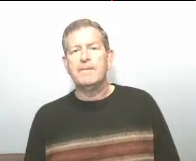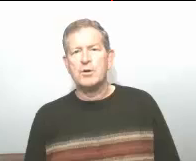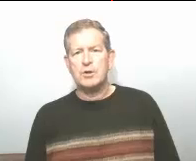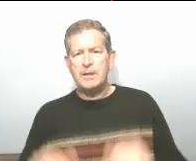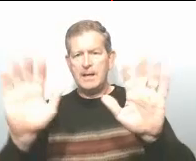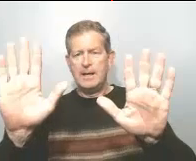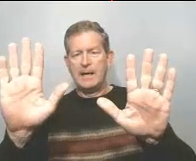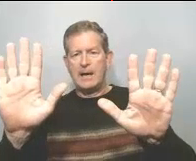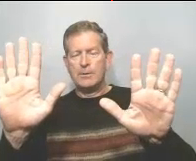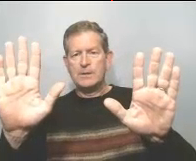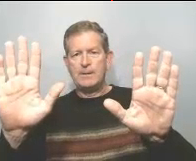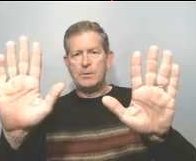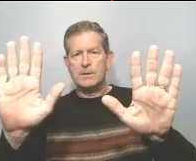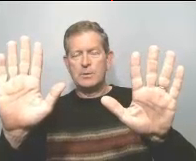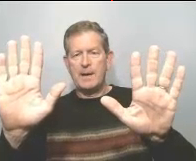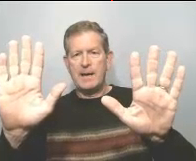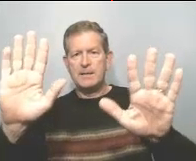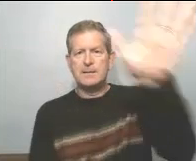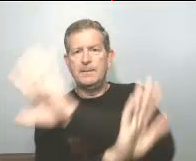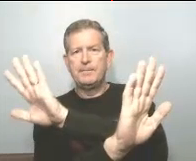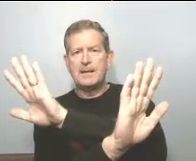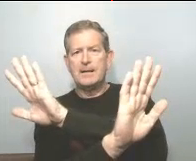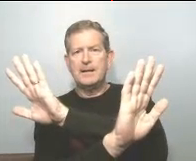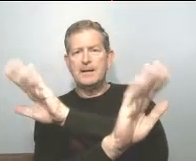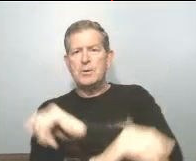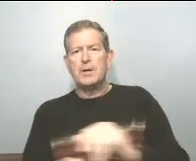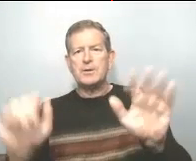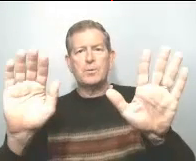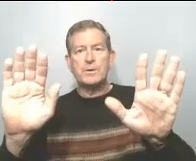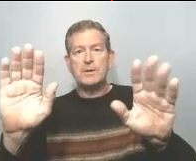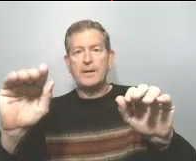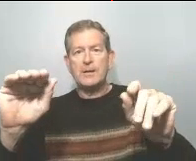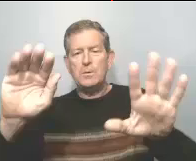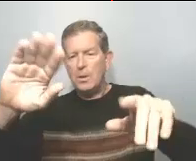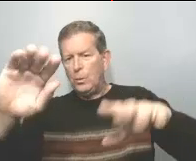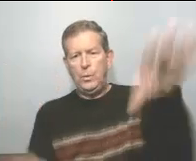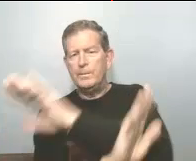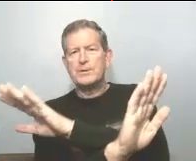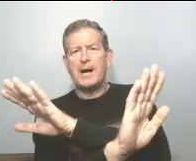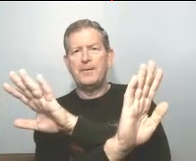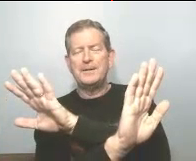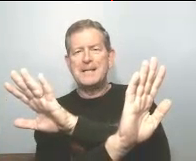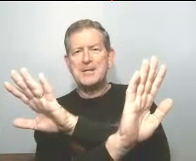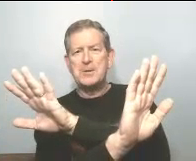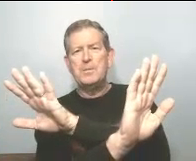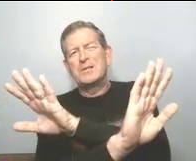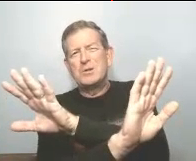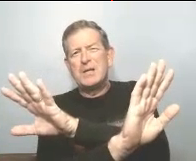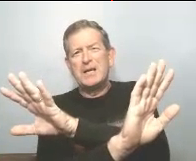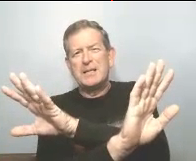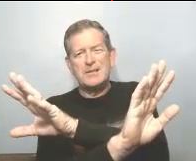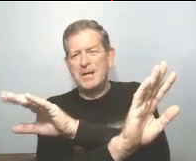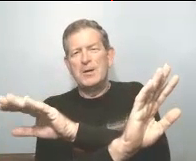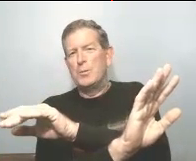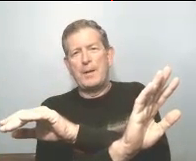use inversion, and I will simply do this with my hands. You could also whistle if you like to, which I often tend to do, but since you're